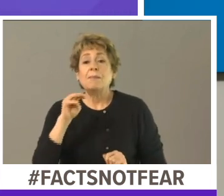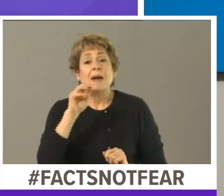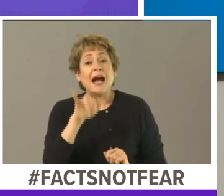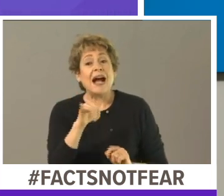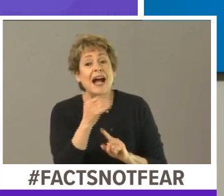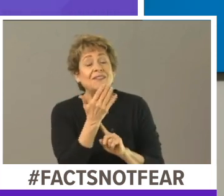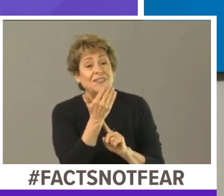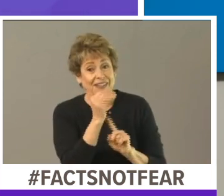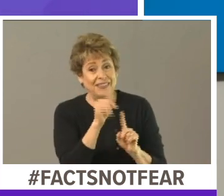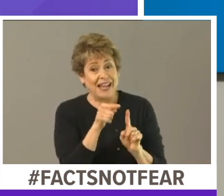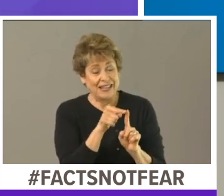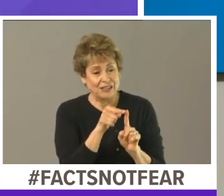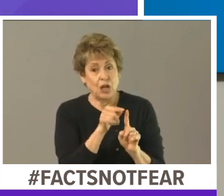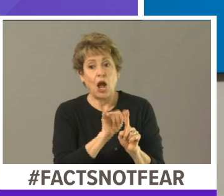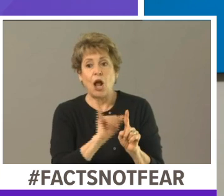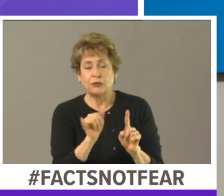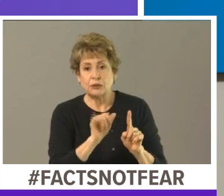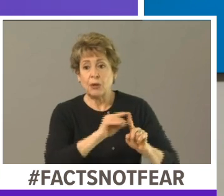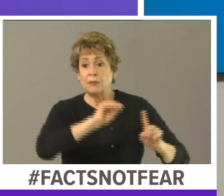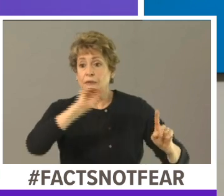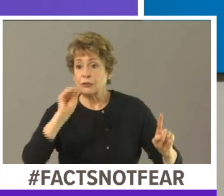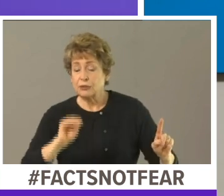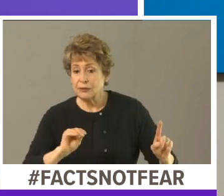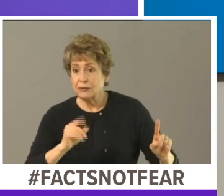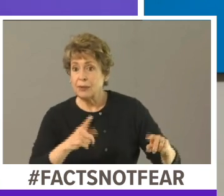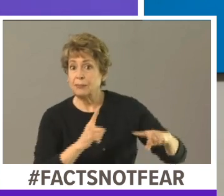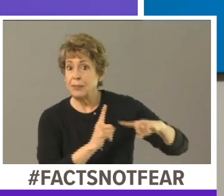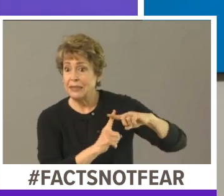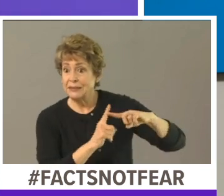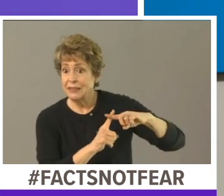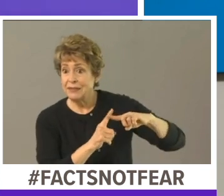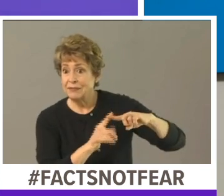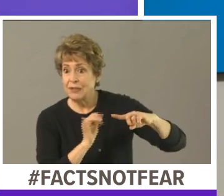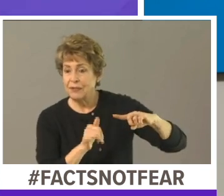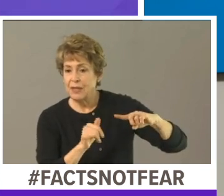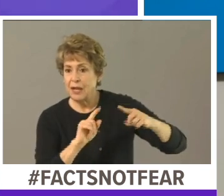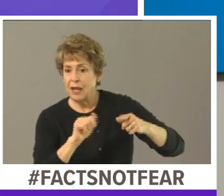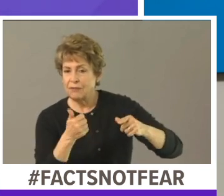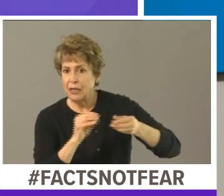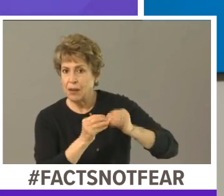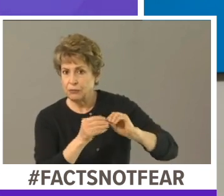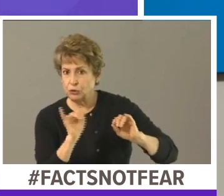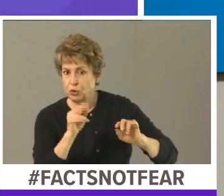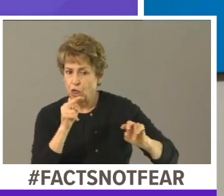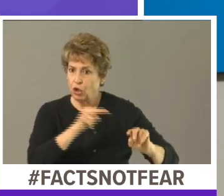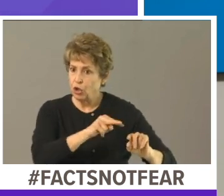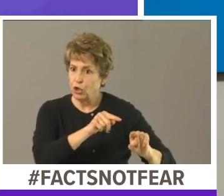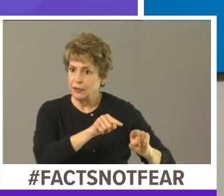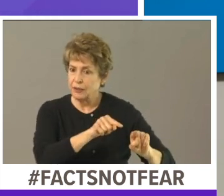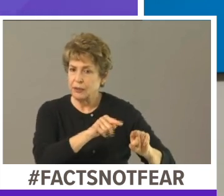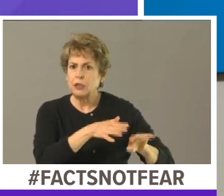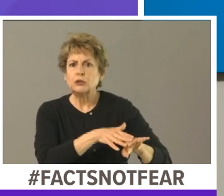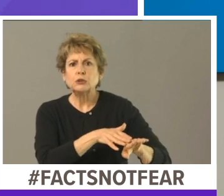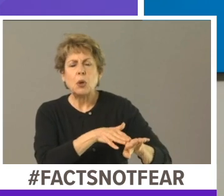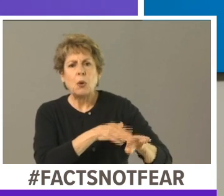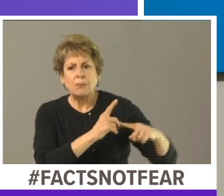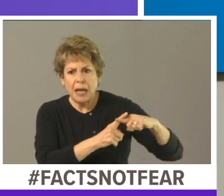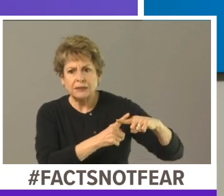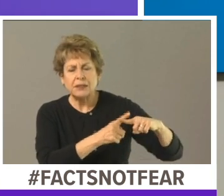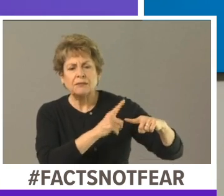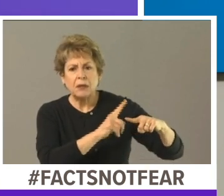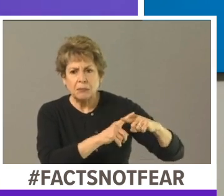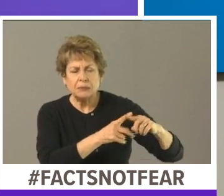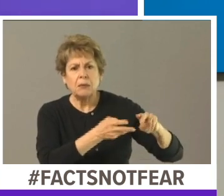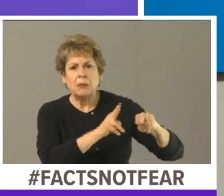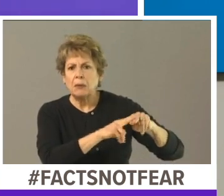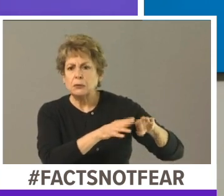is another metric that we look at, it had slowed to a crawl. So there's a number of metrics that you look at in terms of